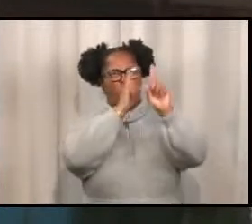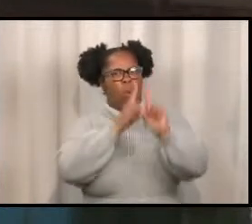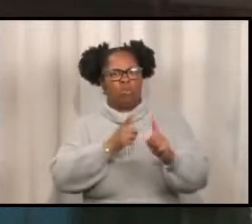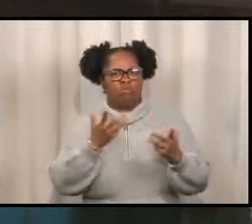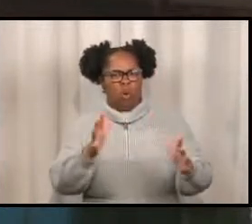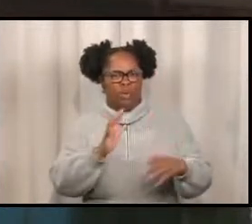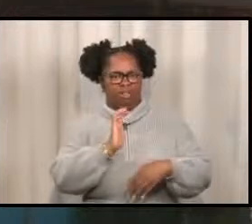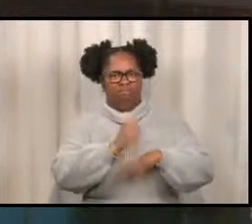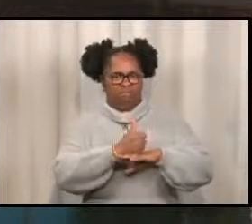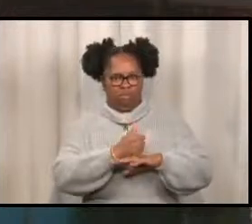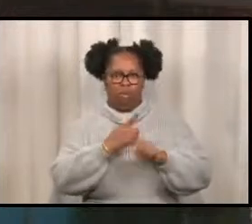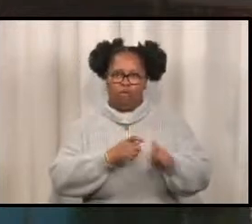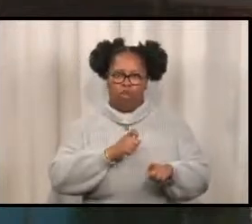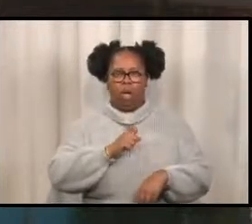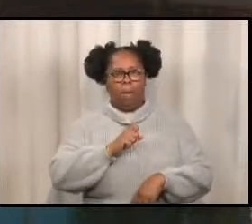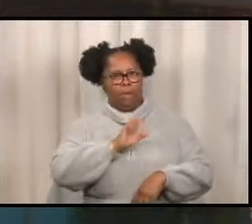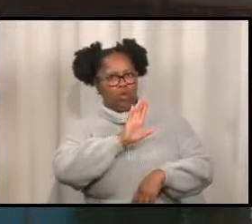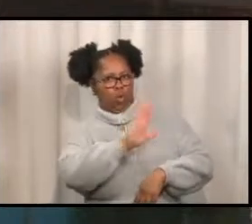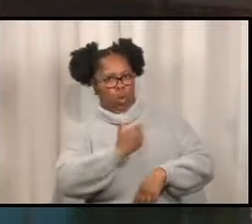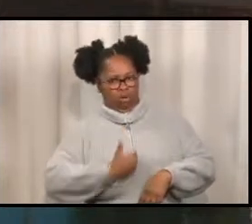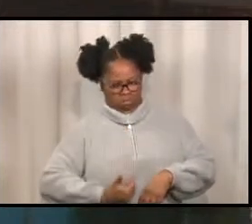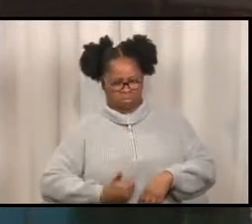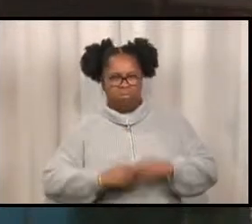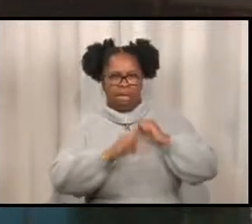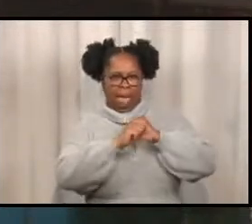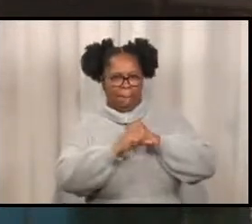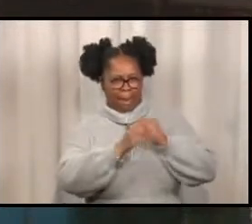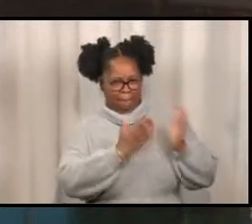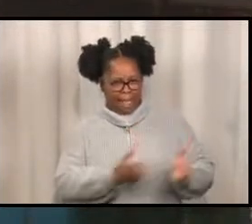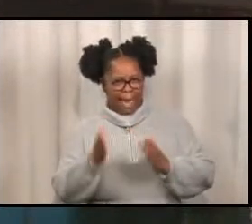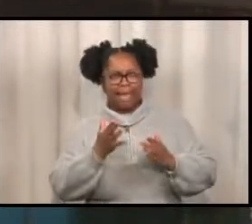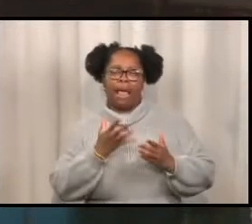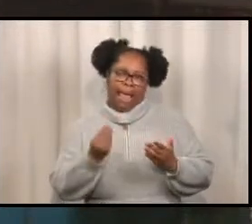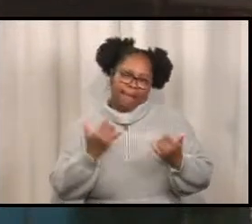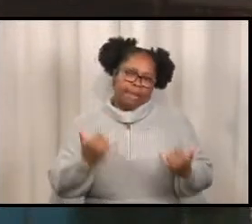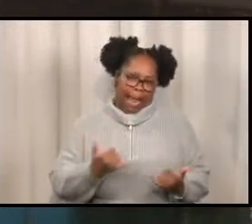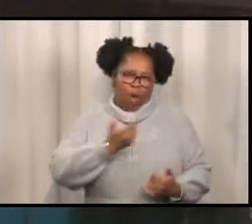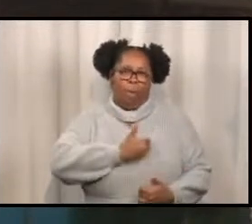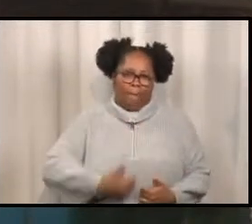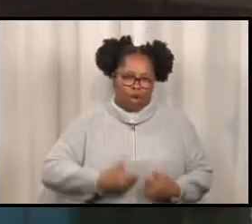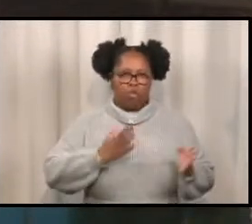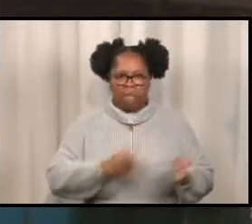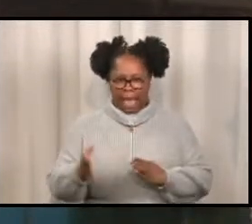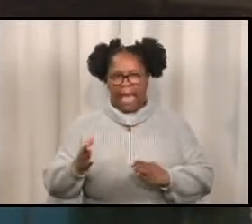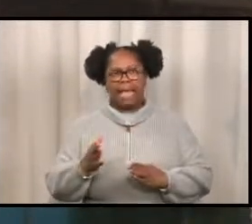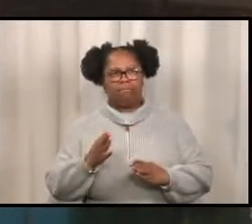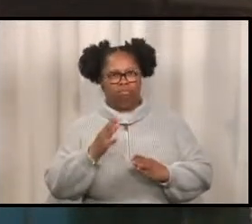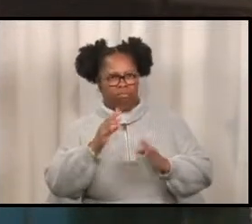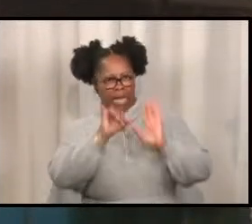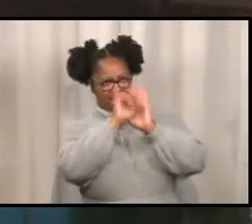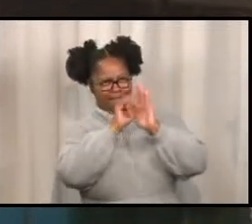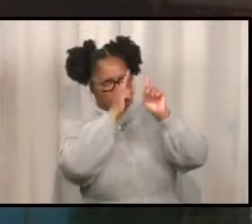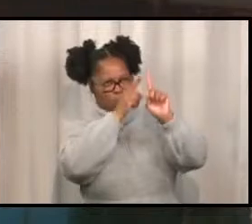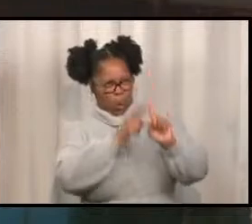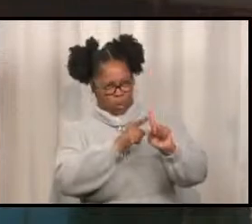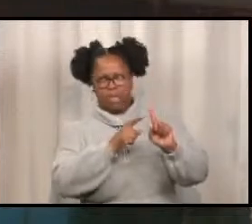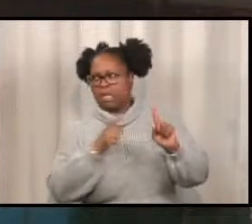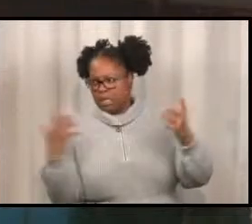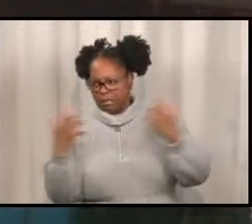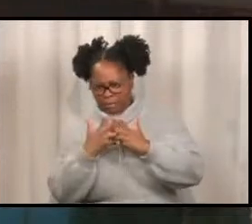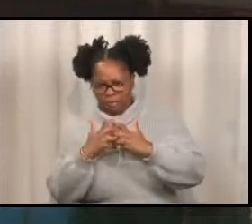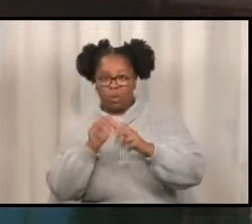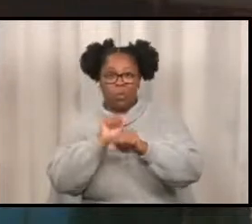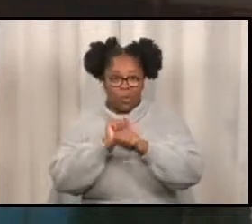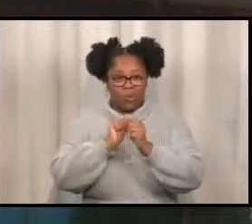your respective campaign plan and now the mayoral plan. And we worked alongside with human resources